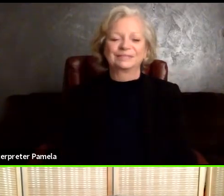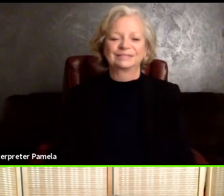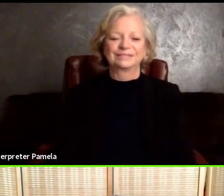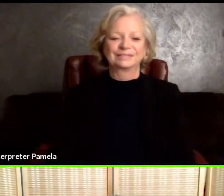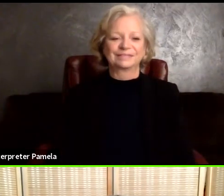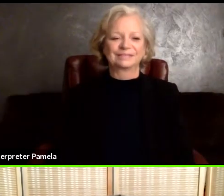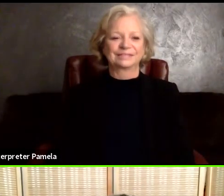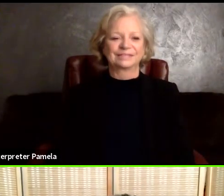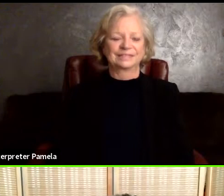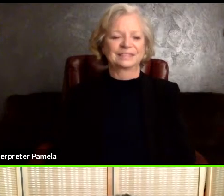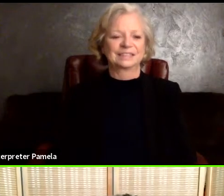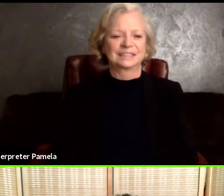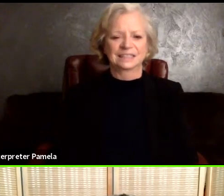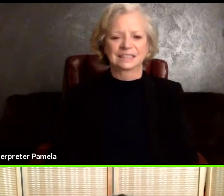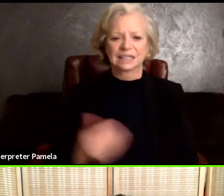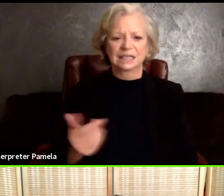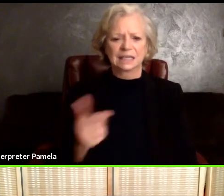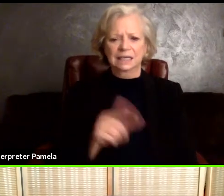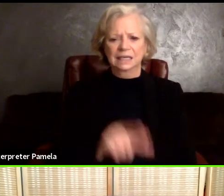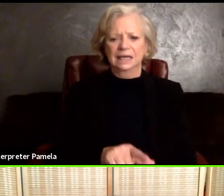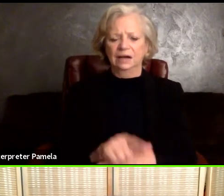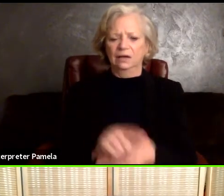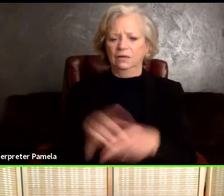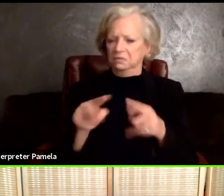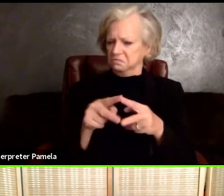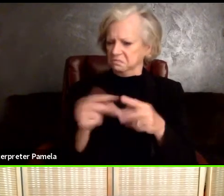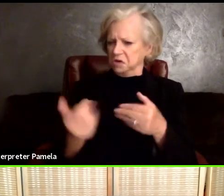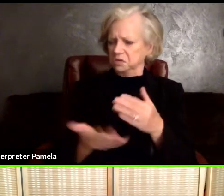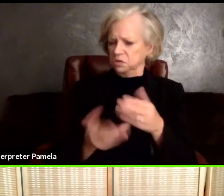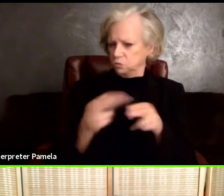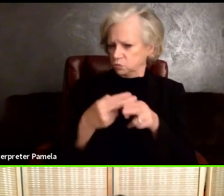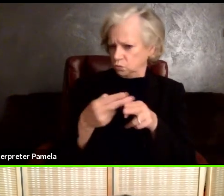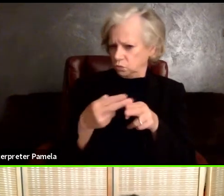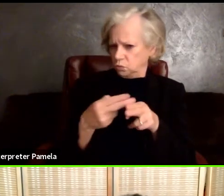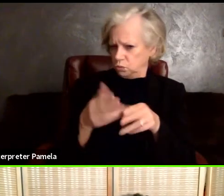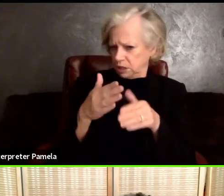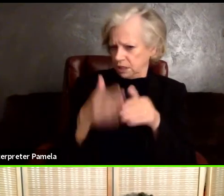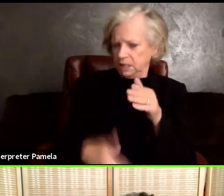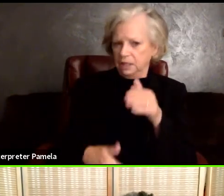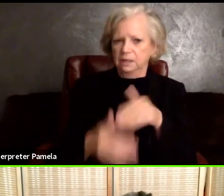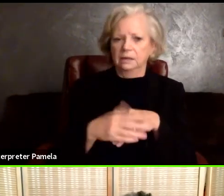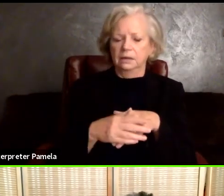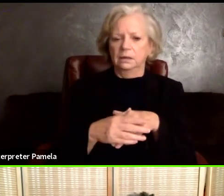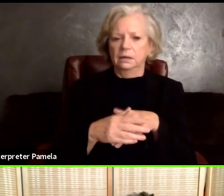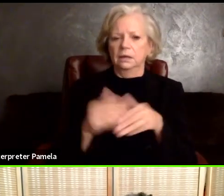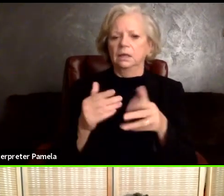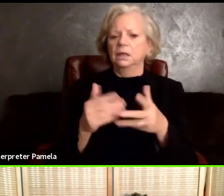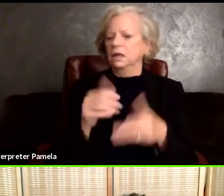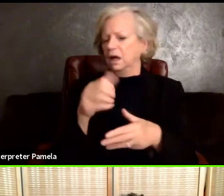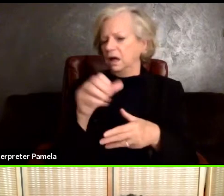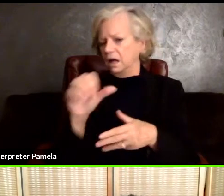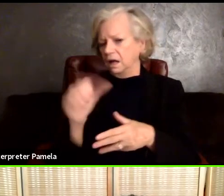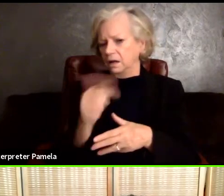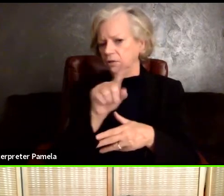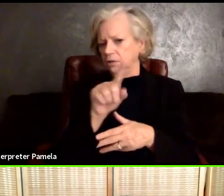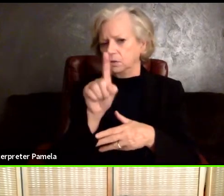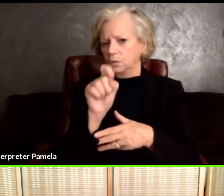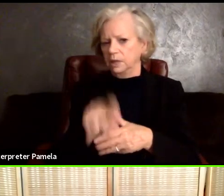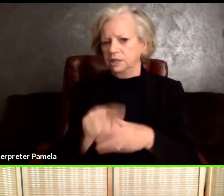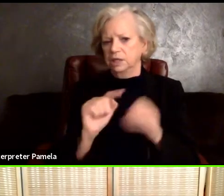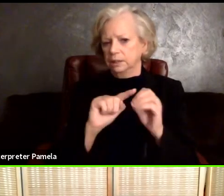I think we are very close to, we're close to the end. Are there other questions about